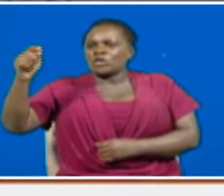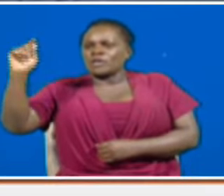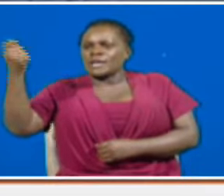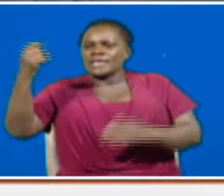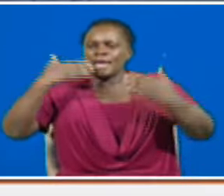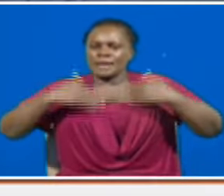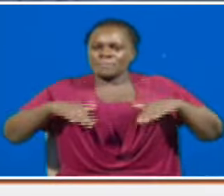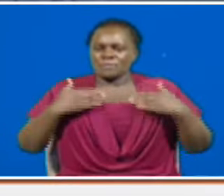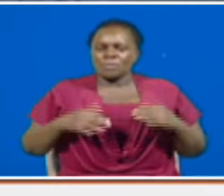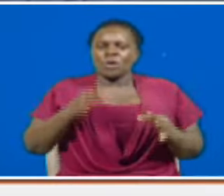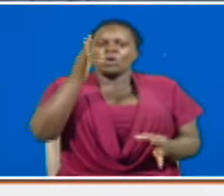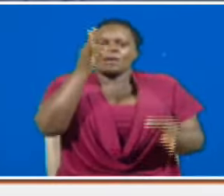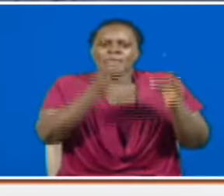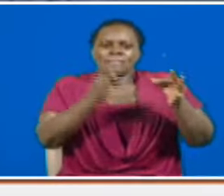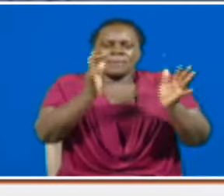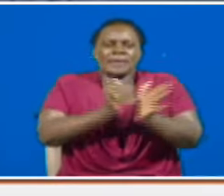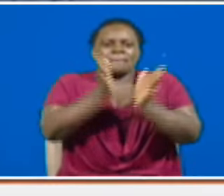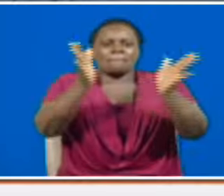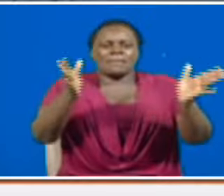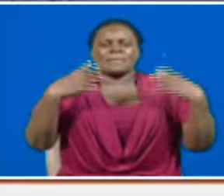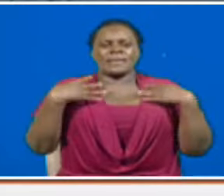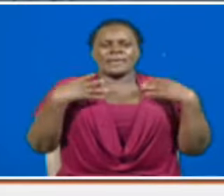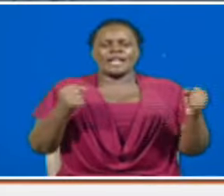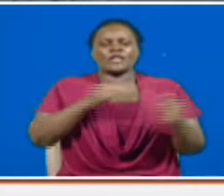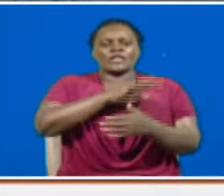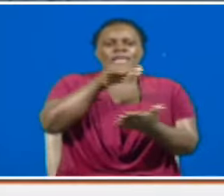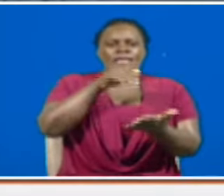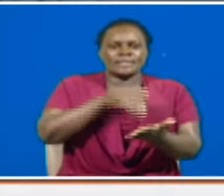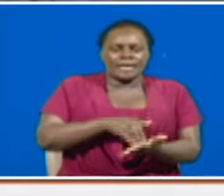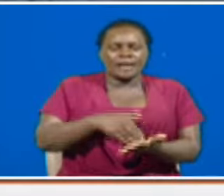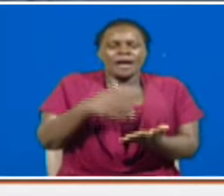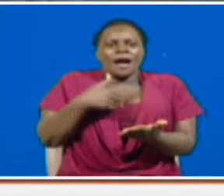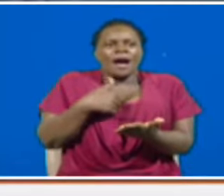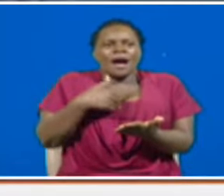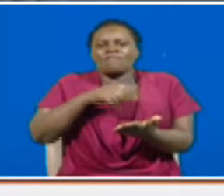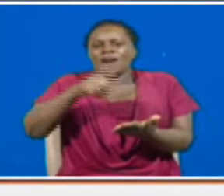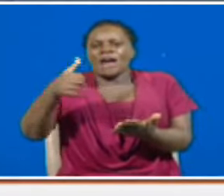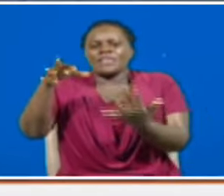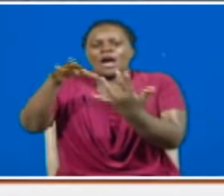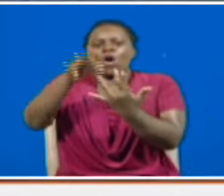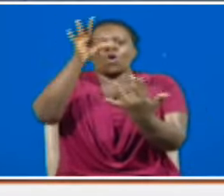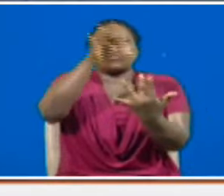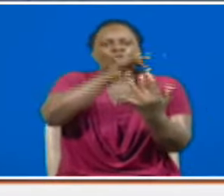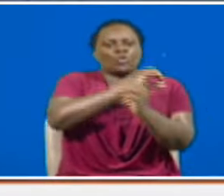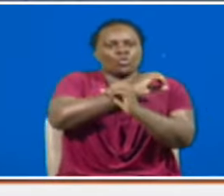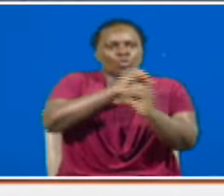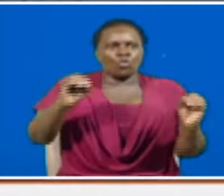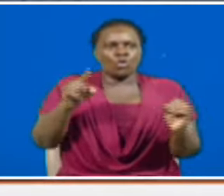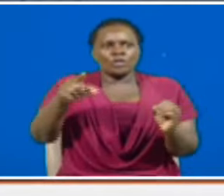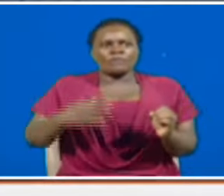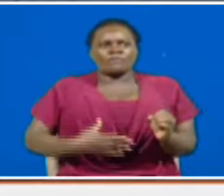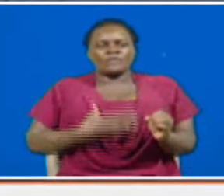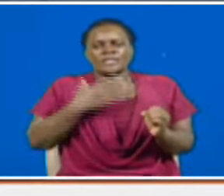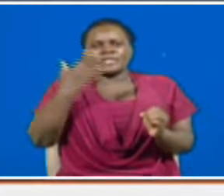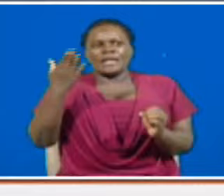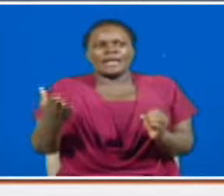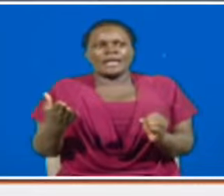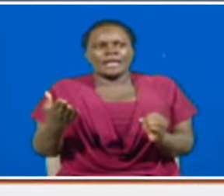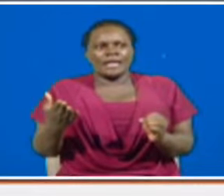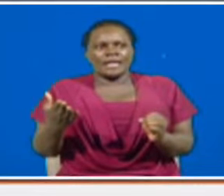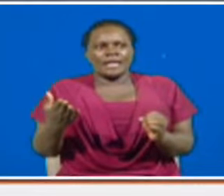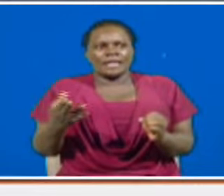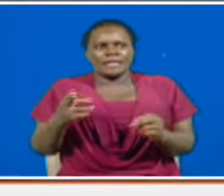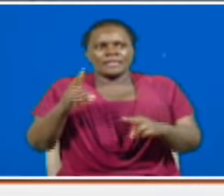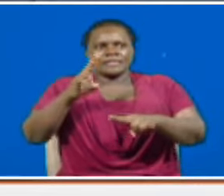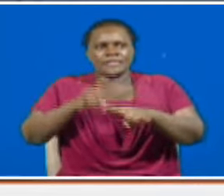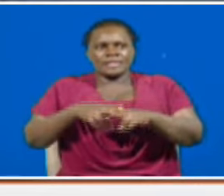who depend in the public facility, who do not have any other option, whose today they are visiting facility when they go sit